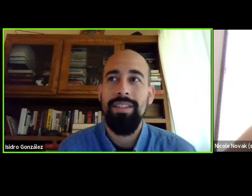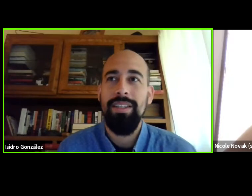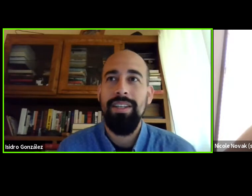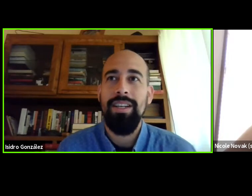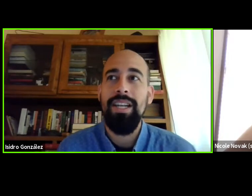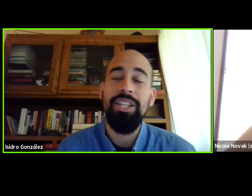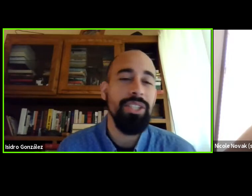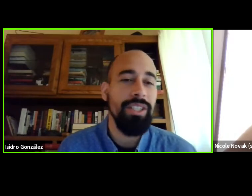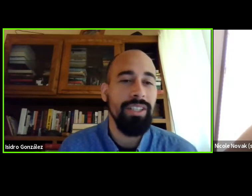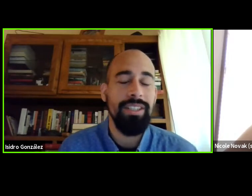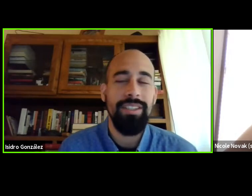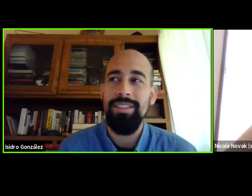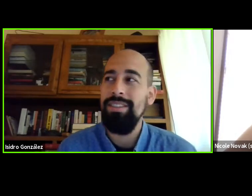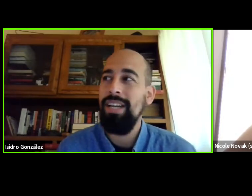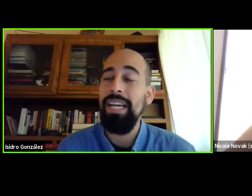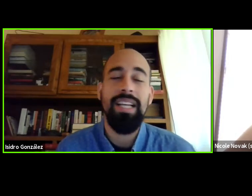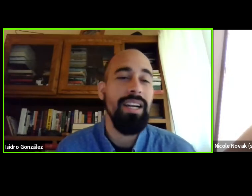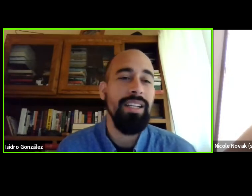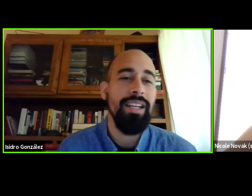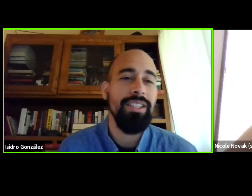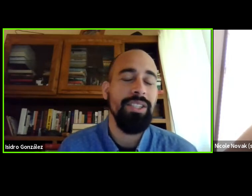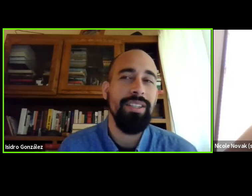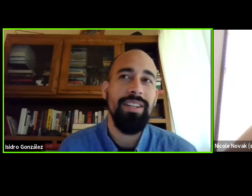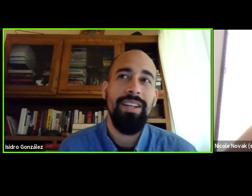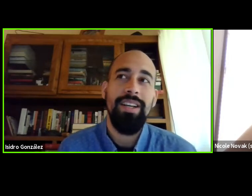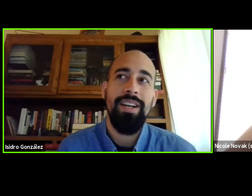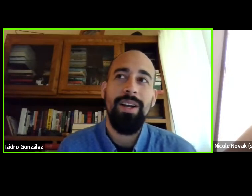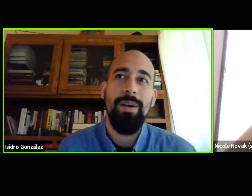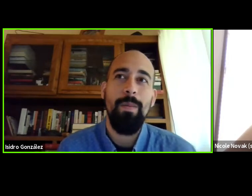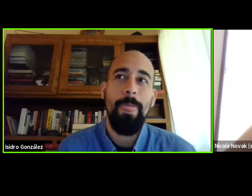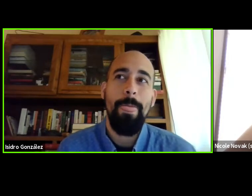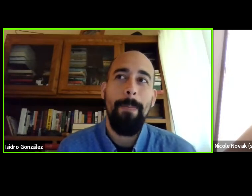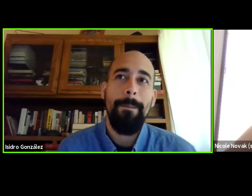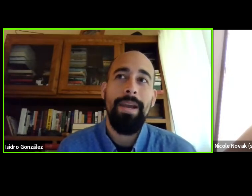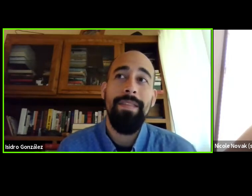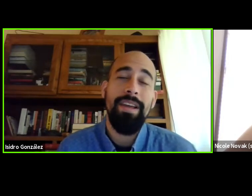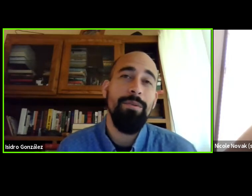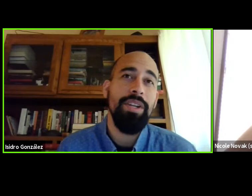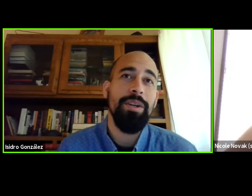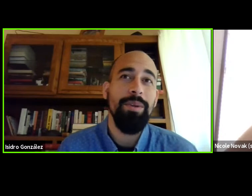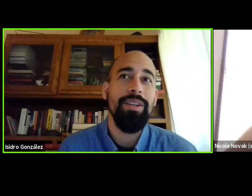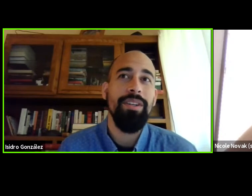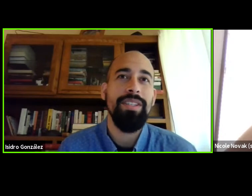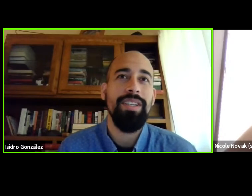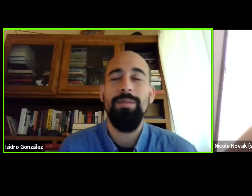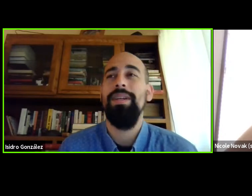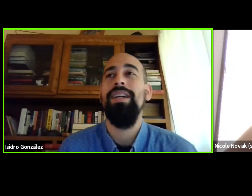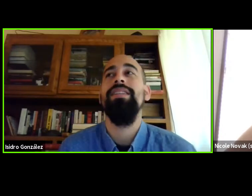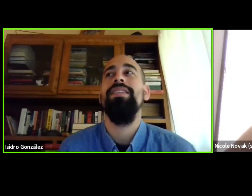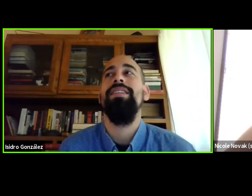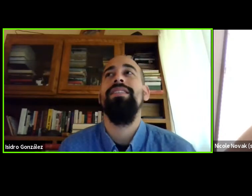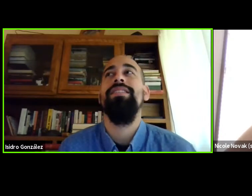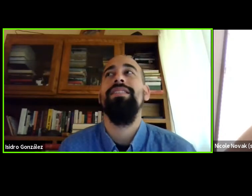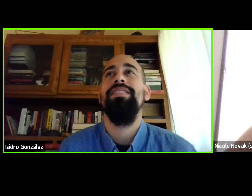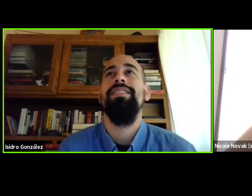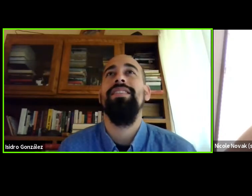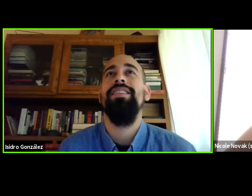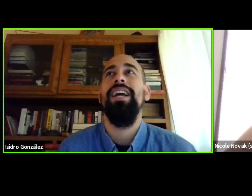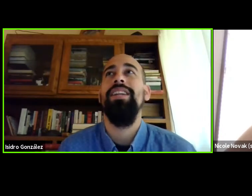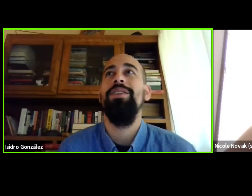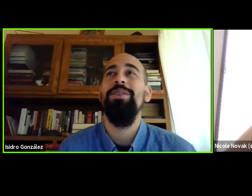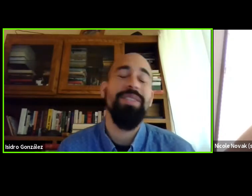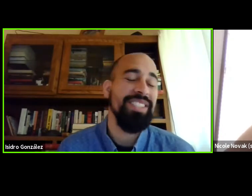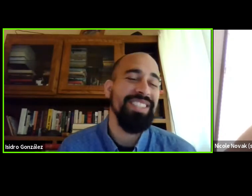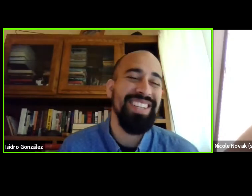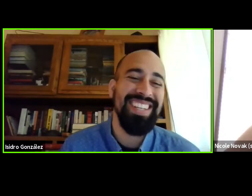like nationhood and identity and nationhood um and then reading your book you know it's like oh my gosh like